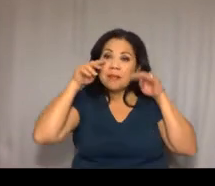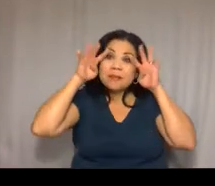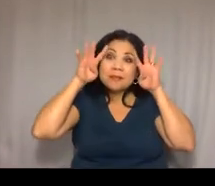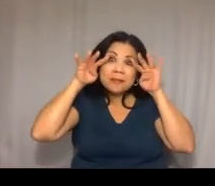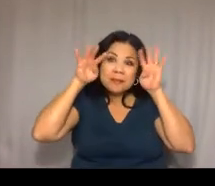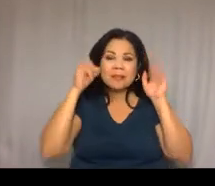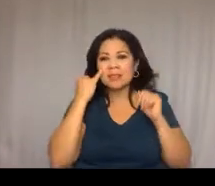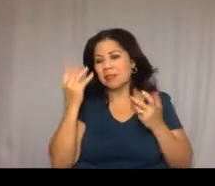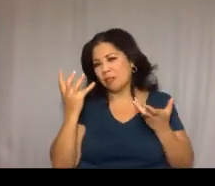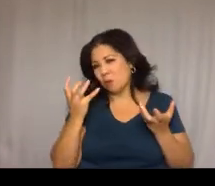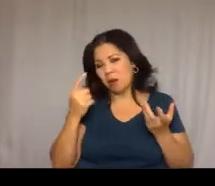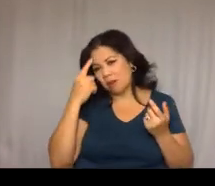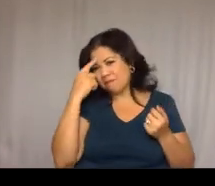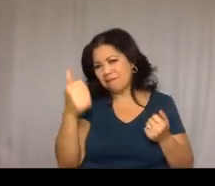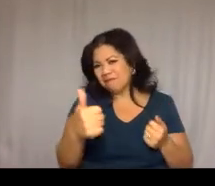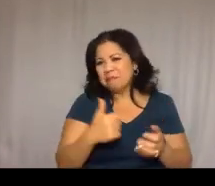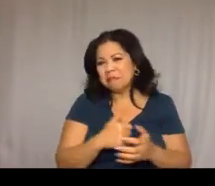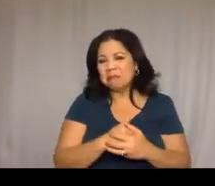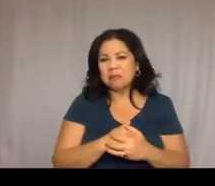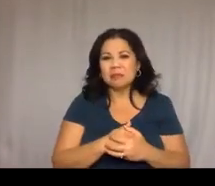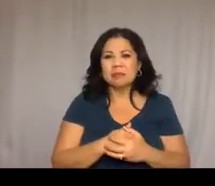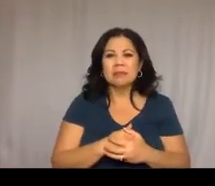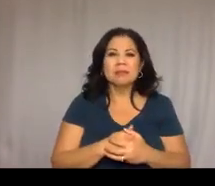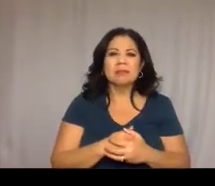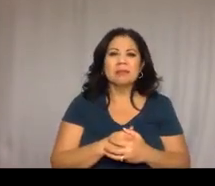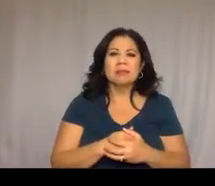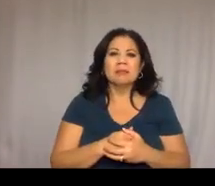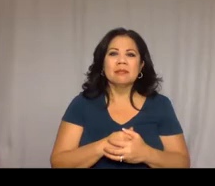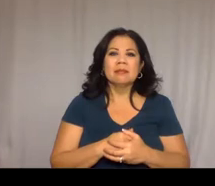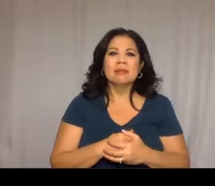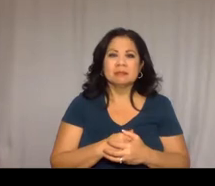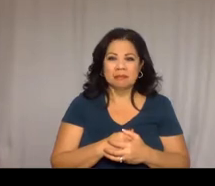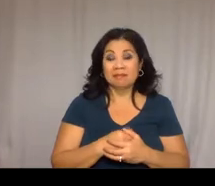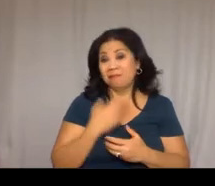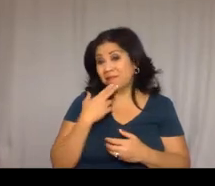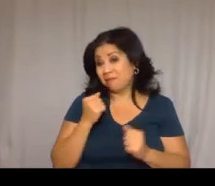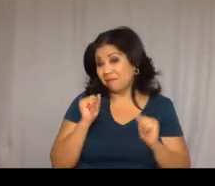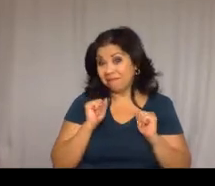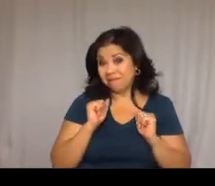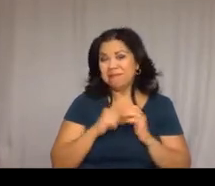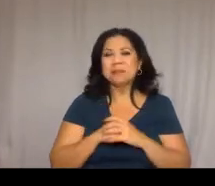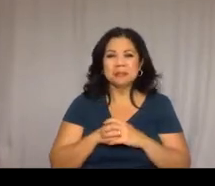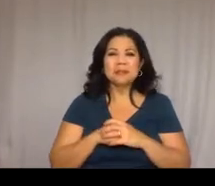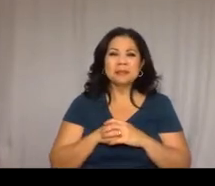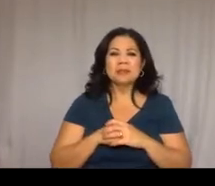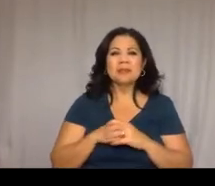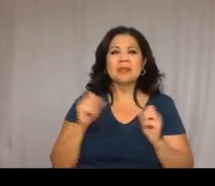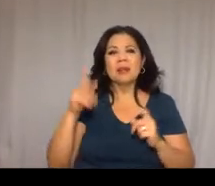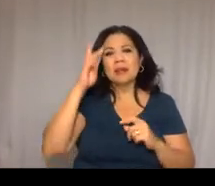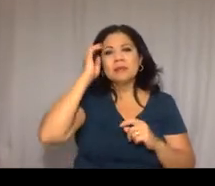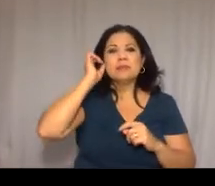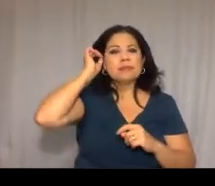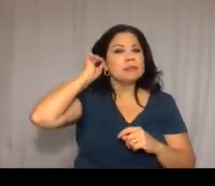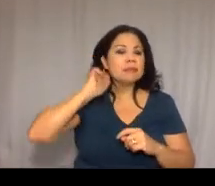want, or I'm going to go over this like this. All right, pretty cute, pretty cute. Okay,